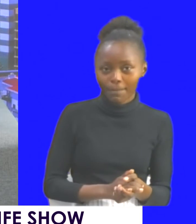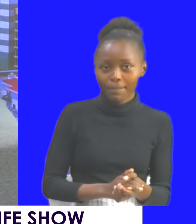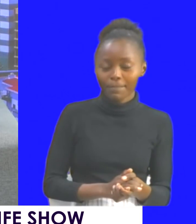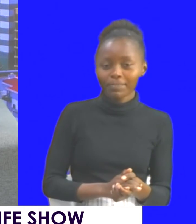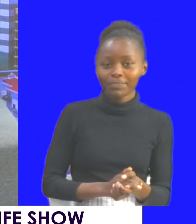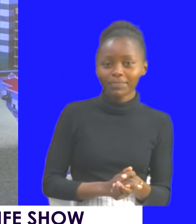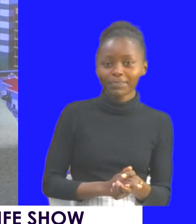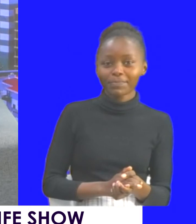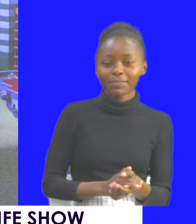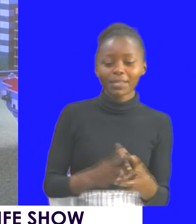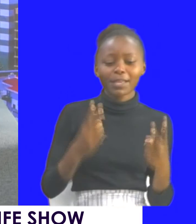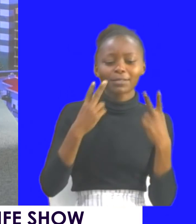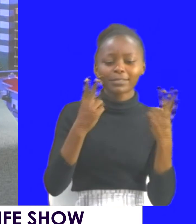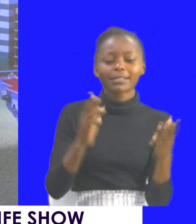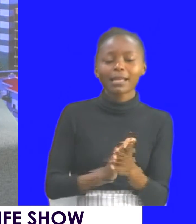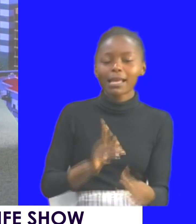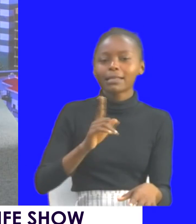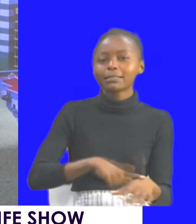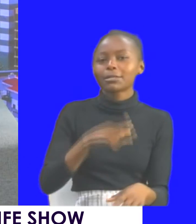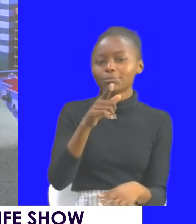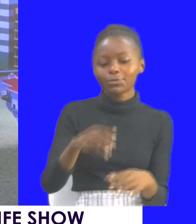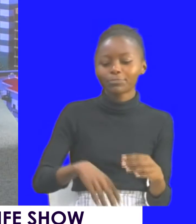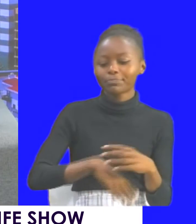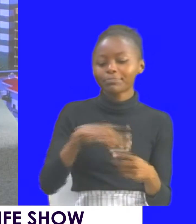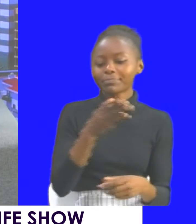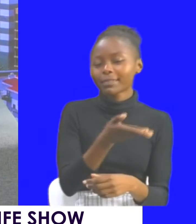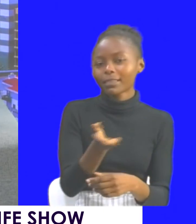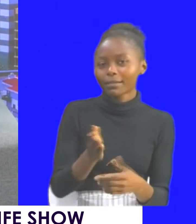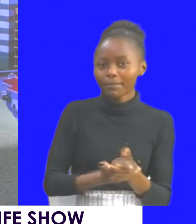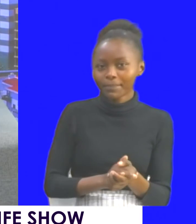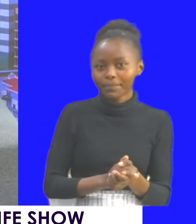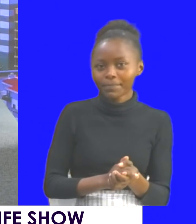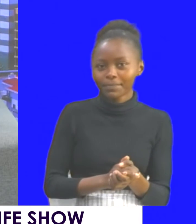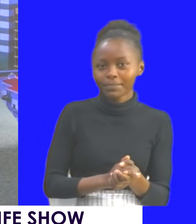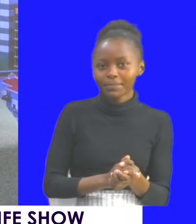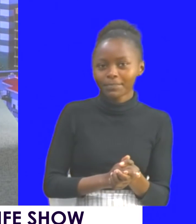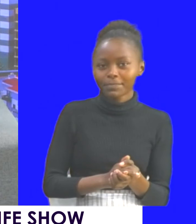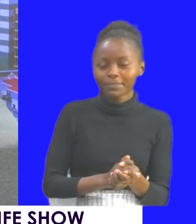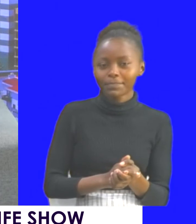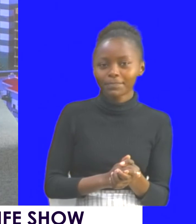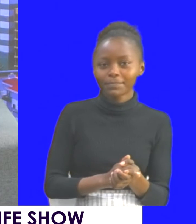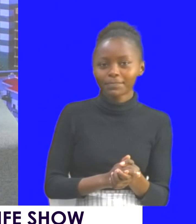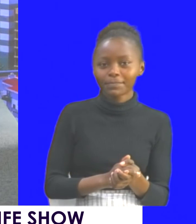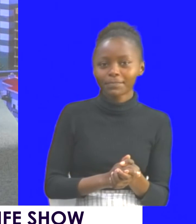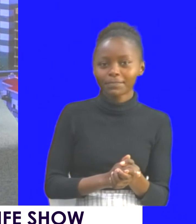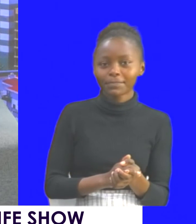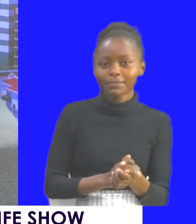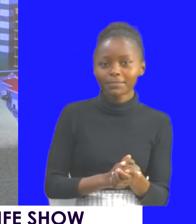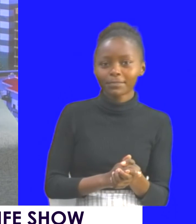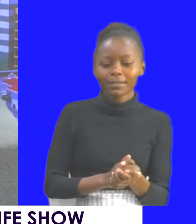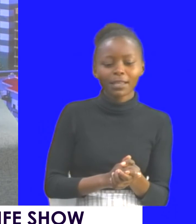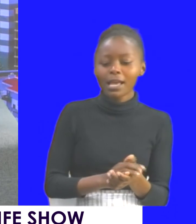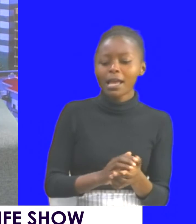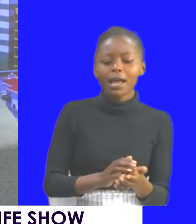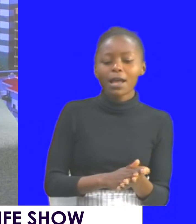You see, you're already out there. You've already left the womb of your mother. You're already out there. There is no turning